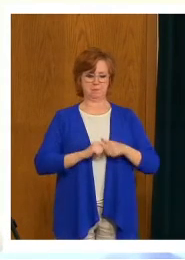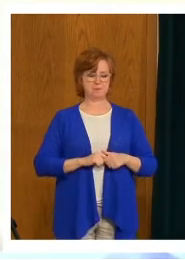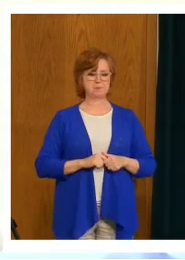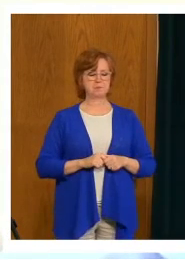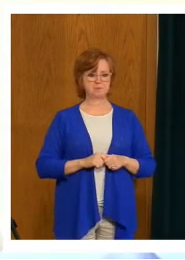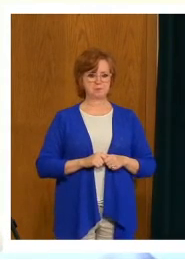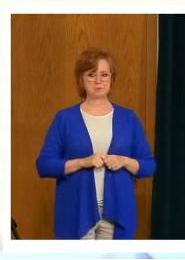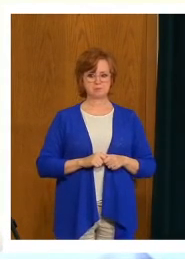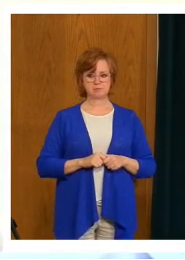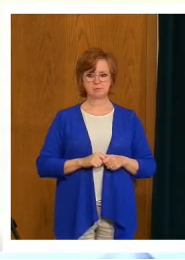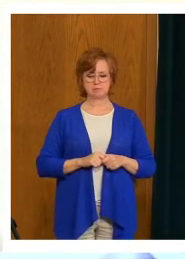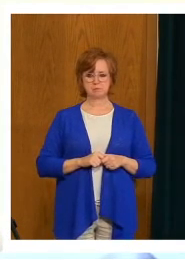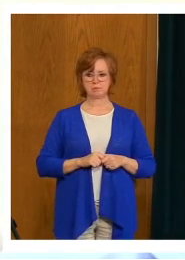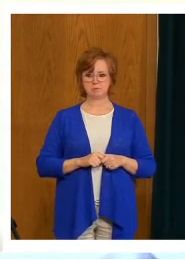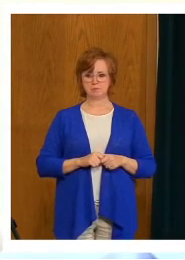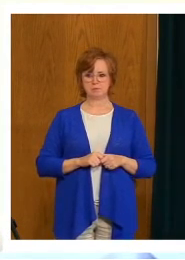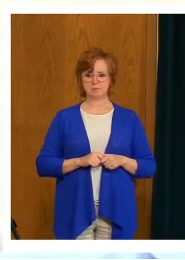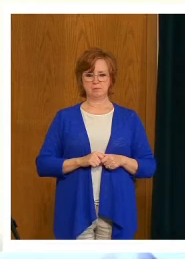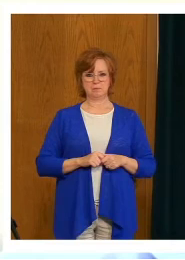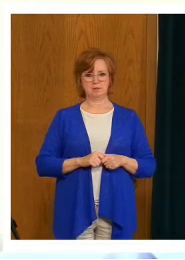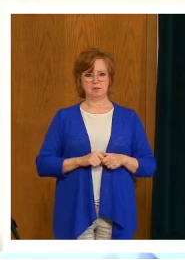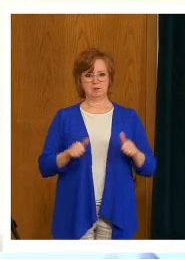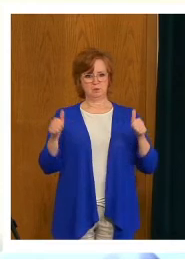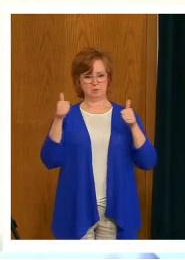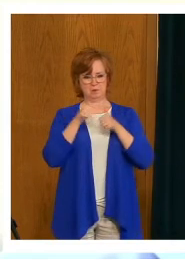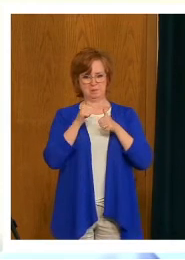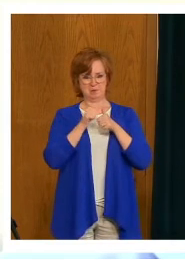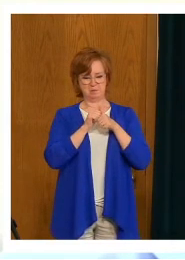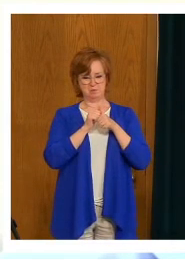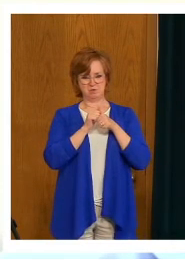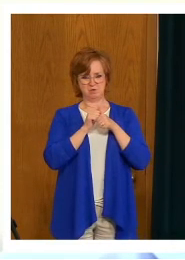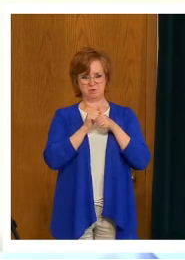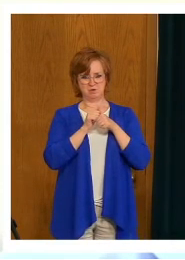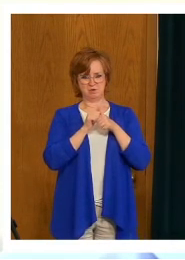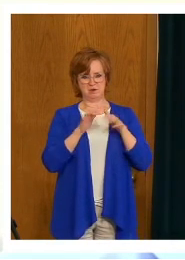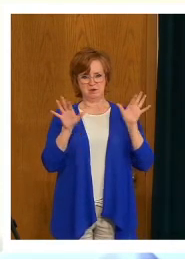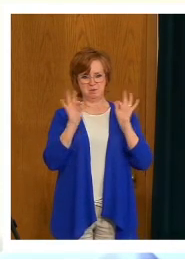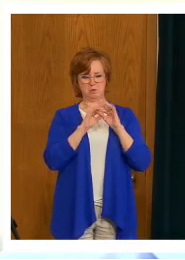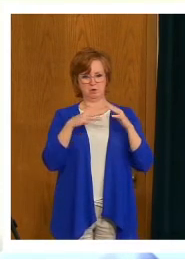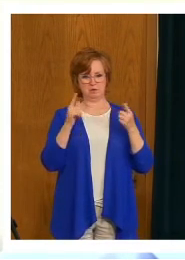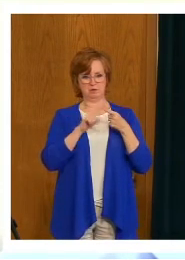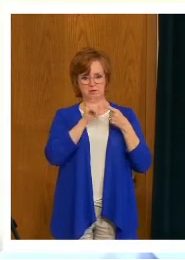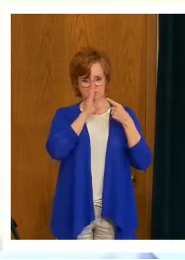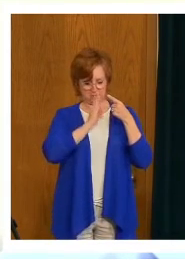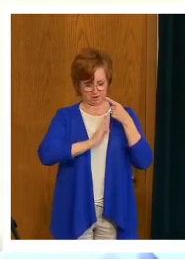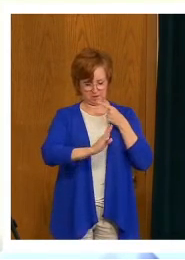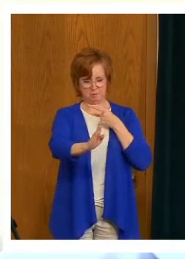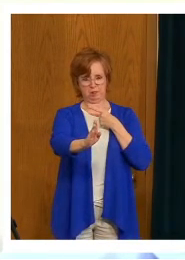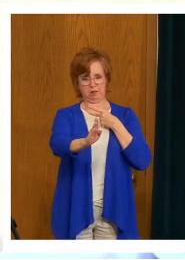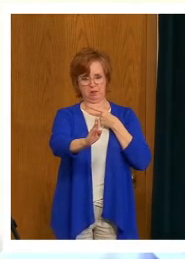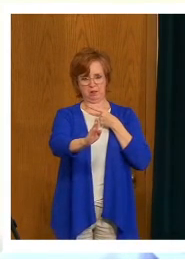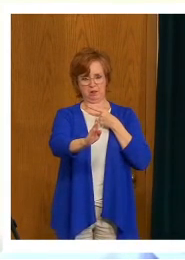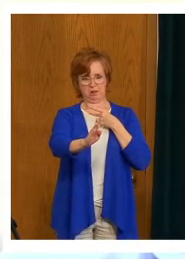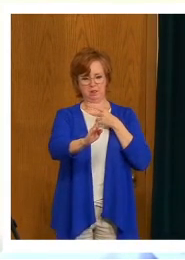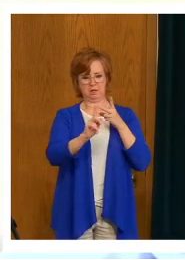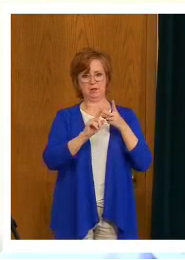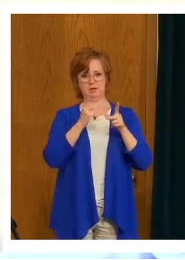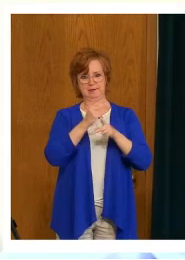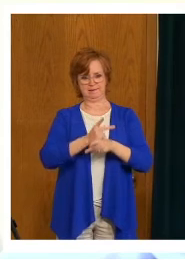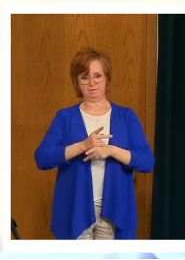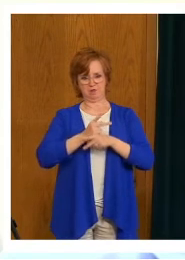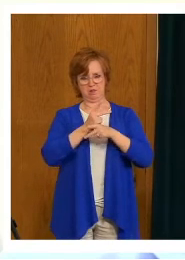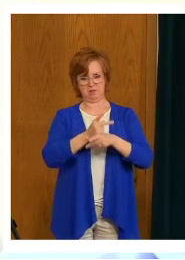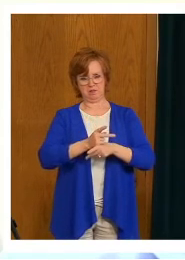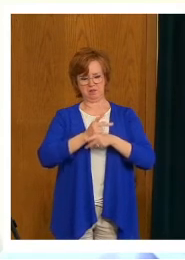that we need to be humble and cautious that, we need to have a high